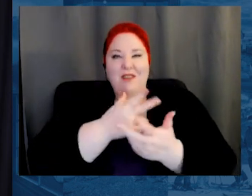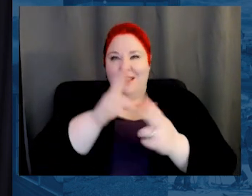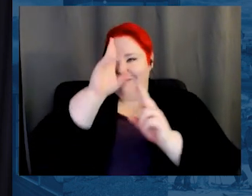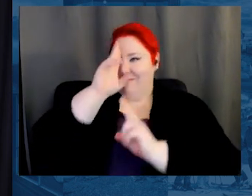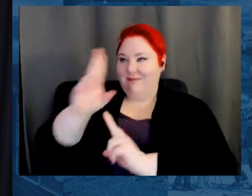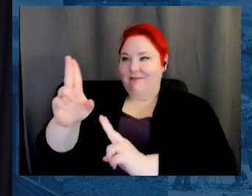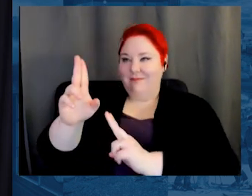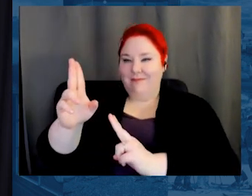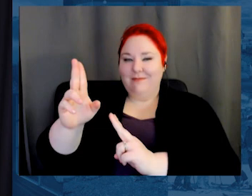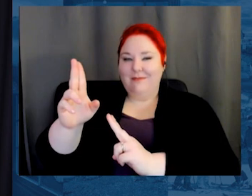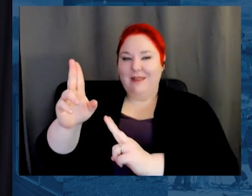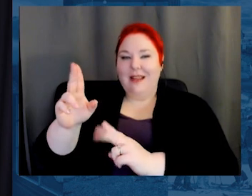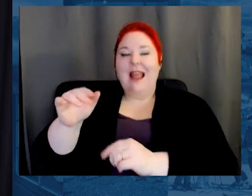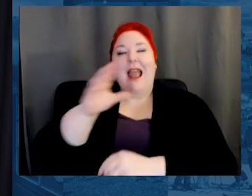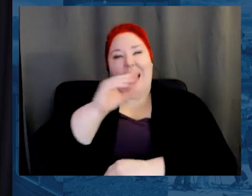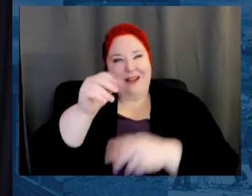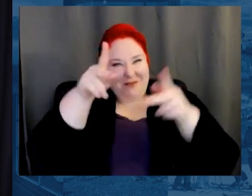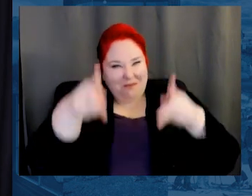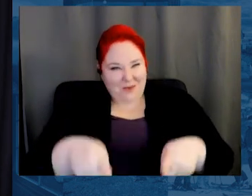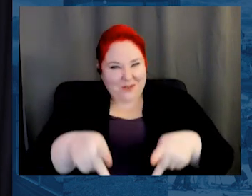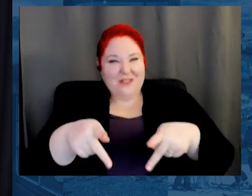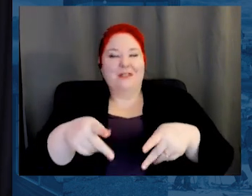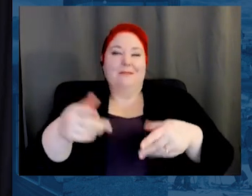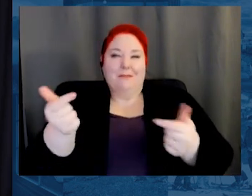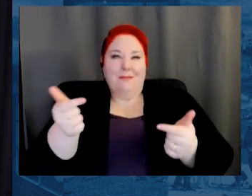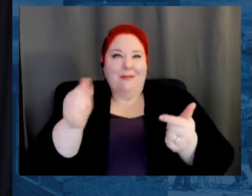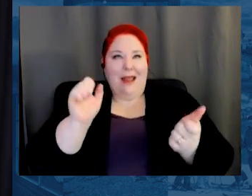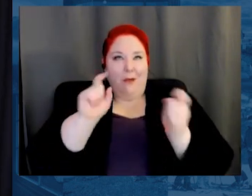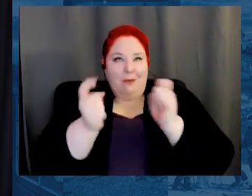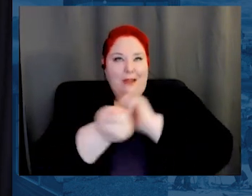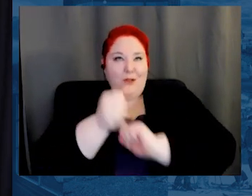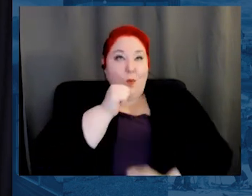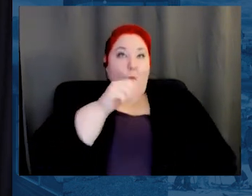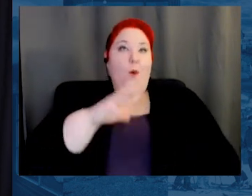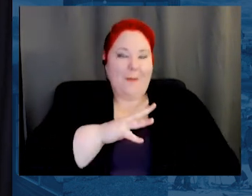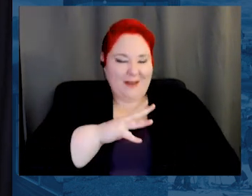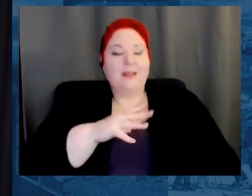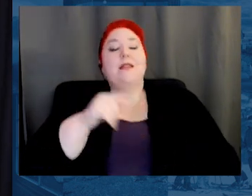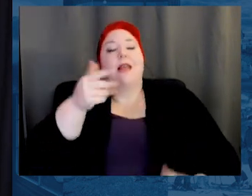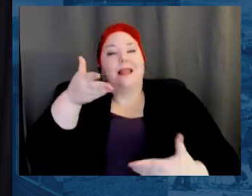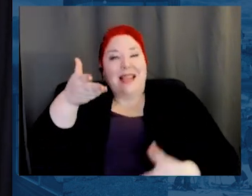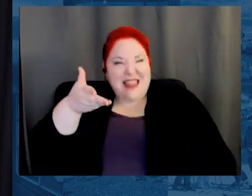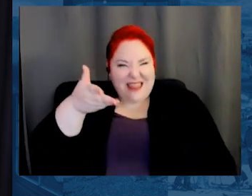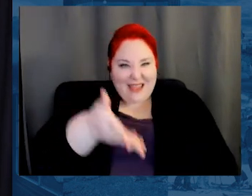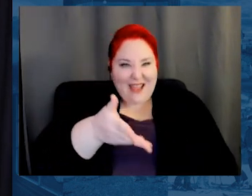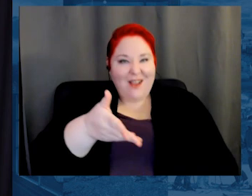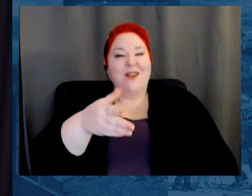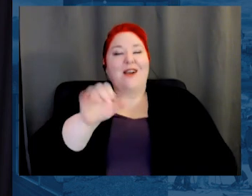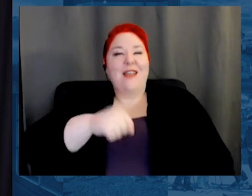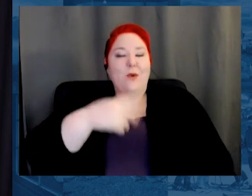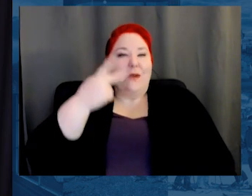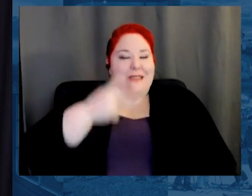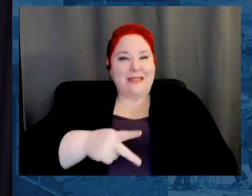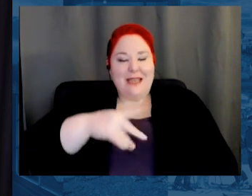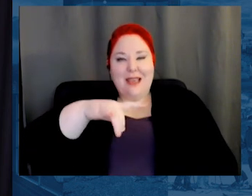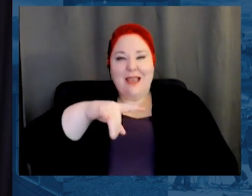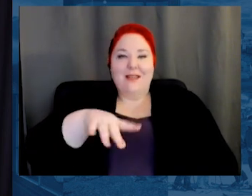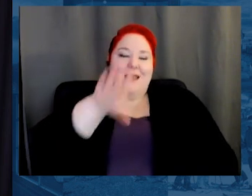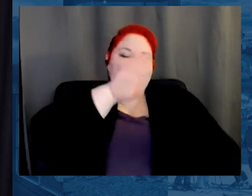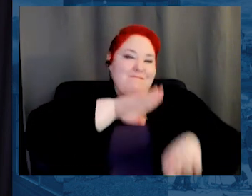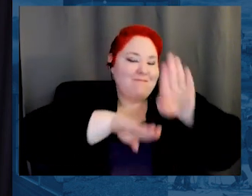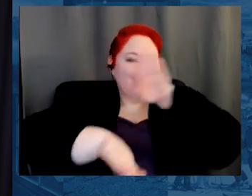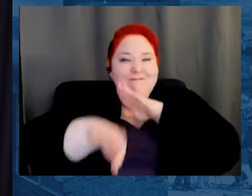woman, who's actually in the arena, whose face is marred by the dust and the sweat and the blood. And as we